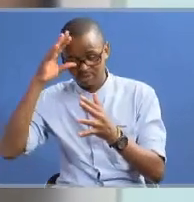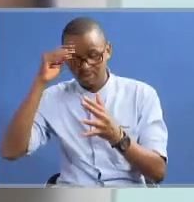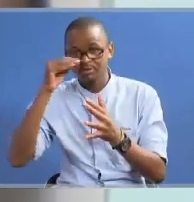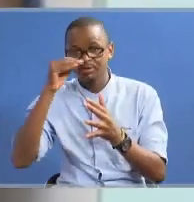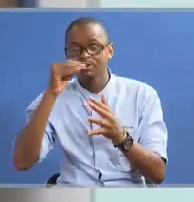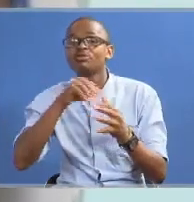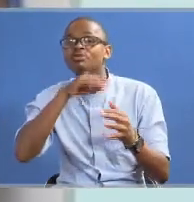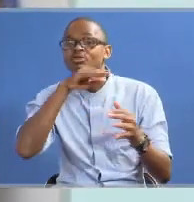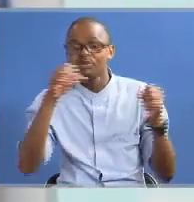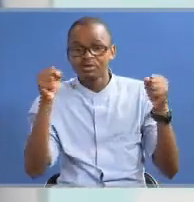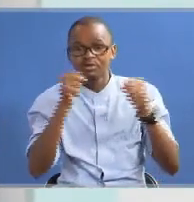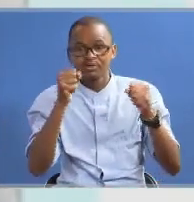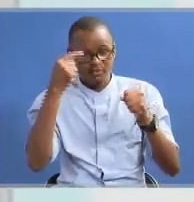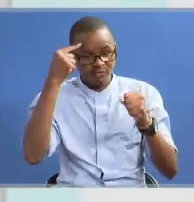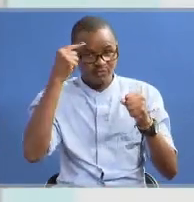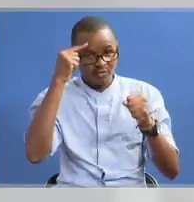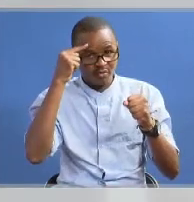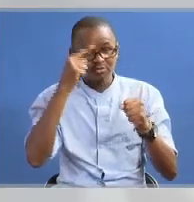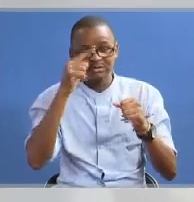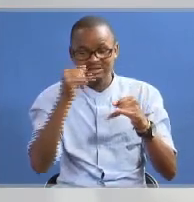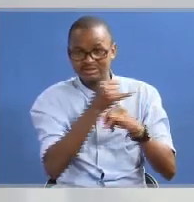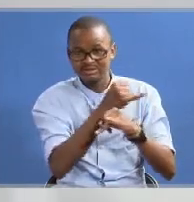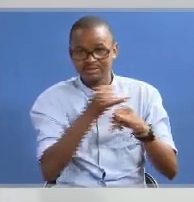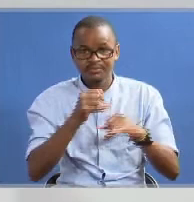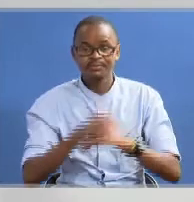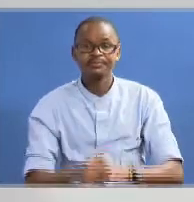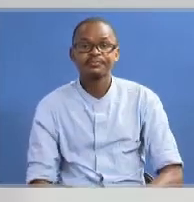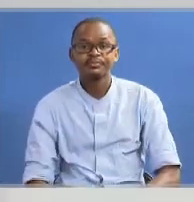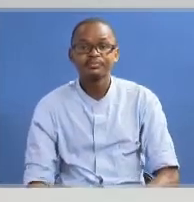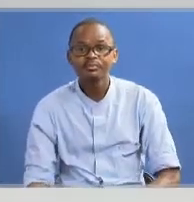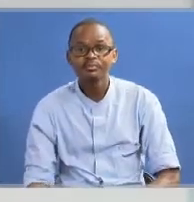Hospital mortuary awaiting postmortem.